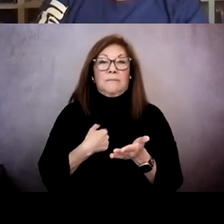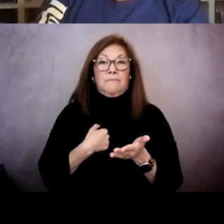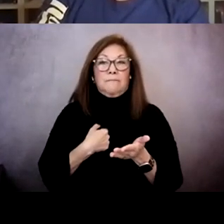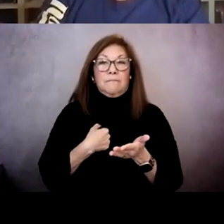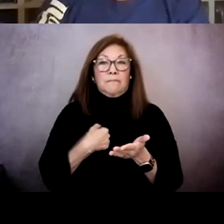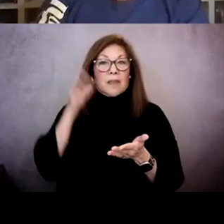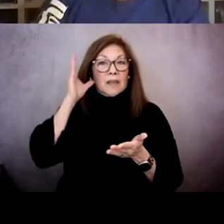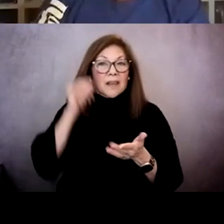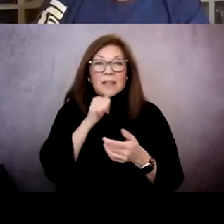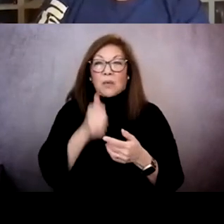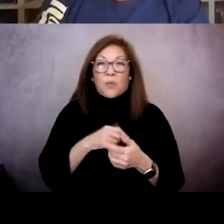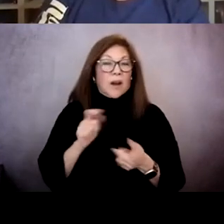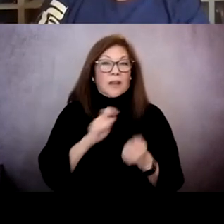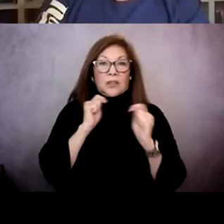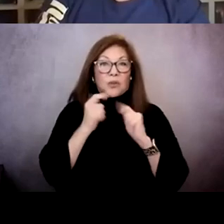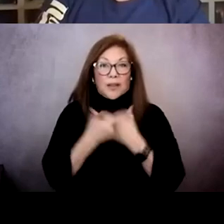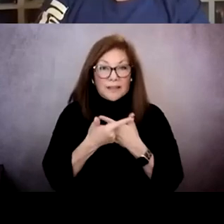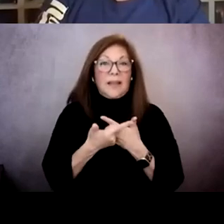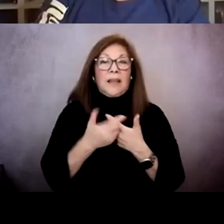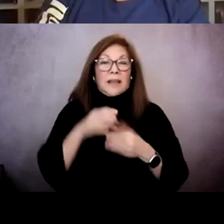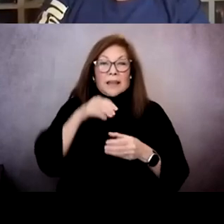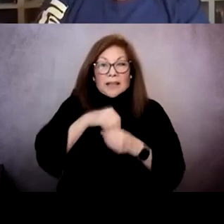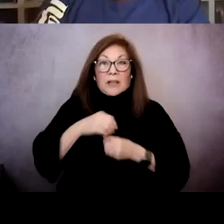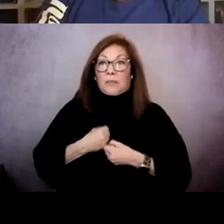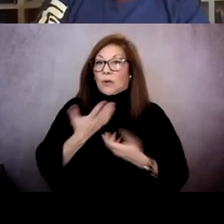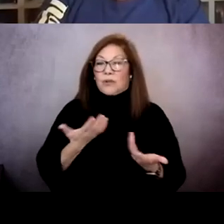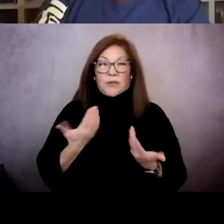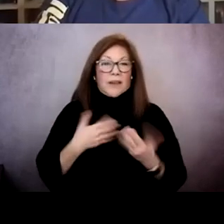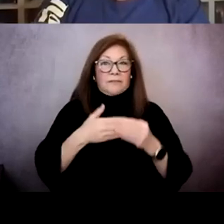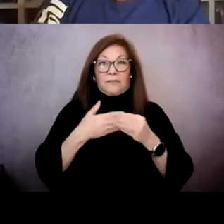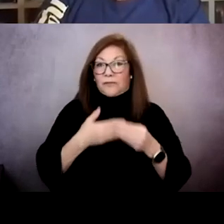I didn't want to translate it. In poetry, you got a lot of freedom, right?